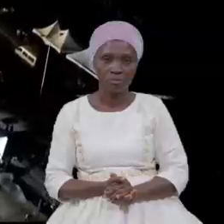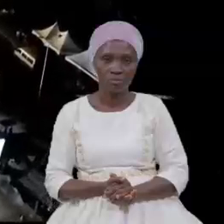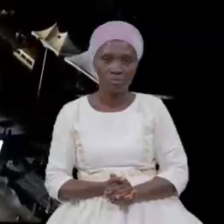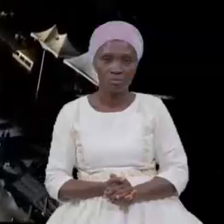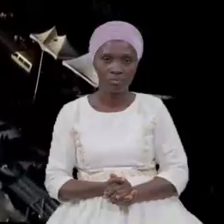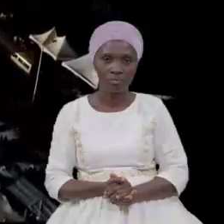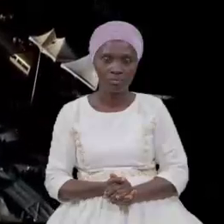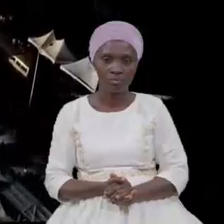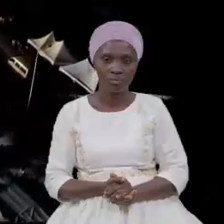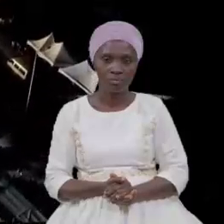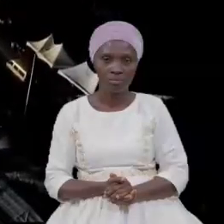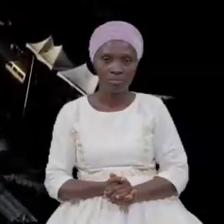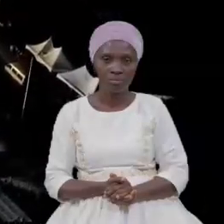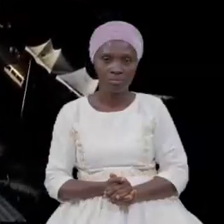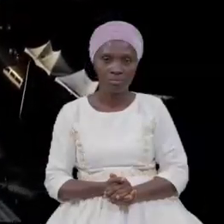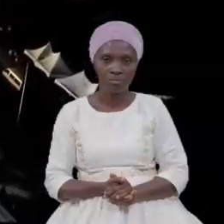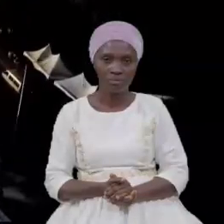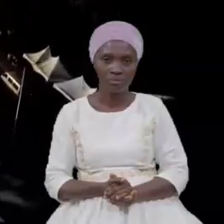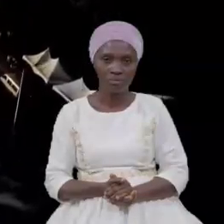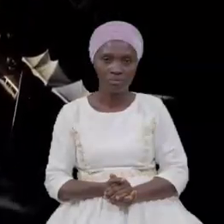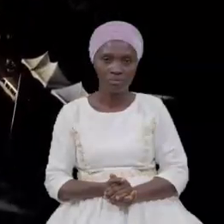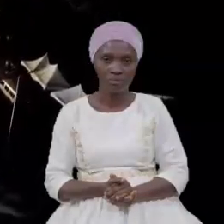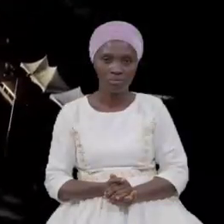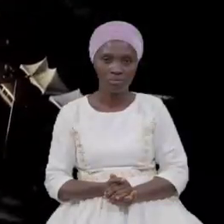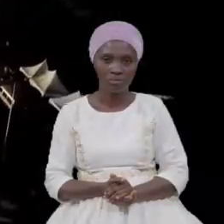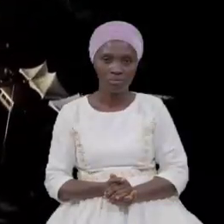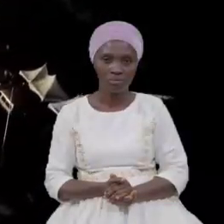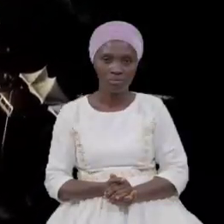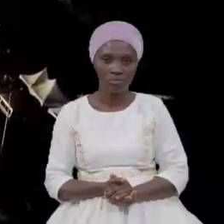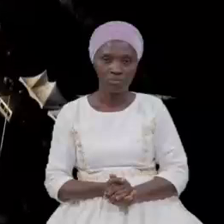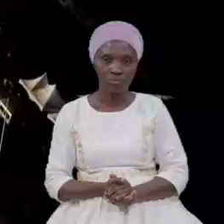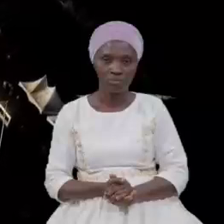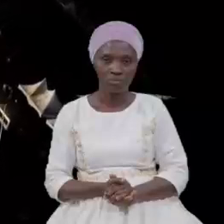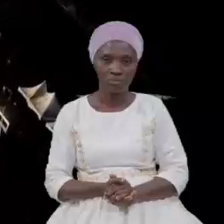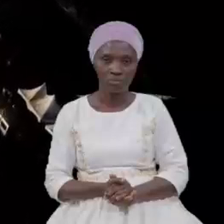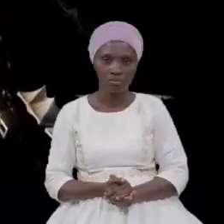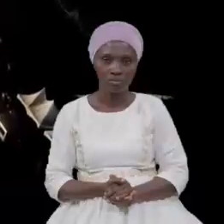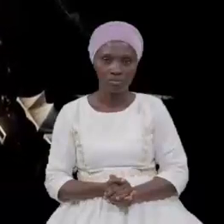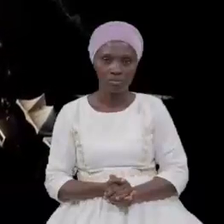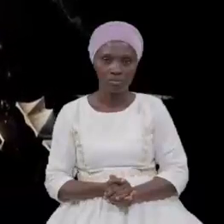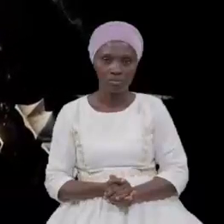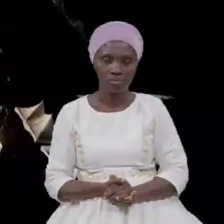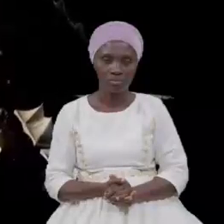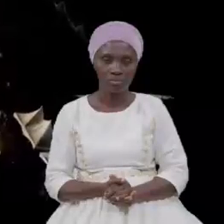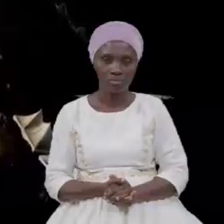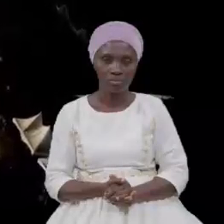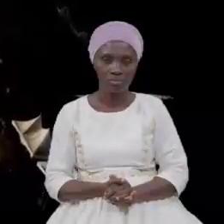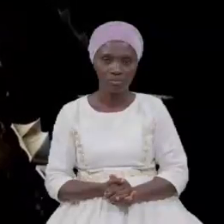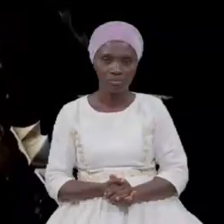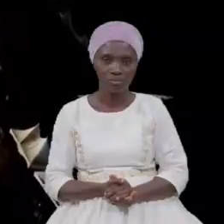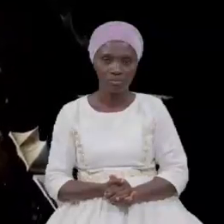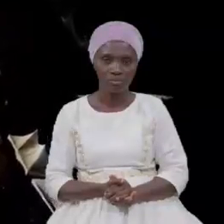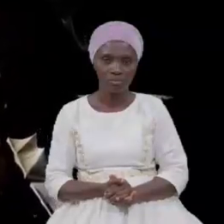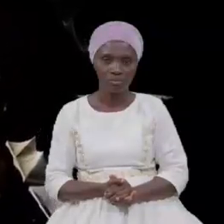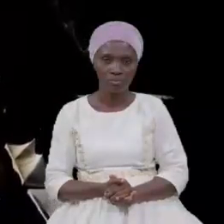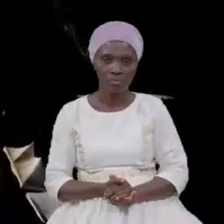If you finish from your own section, please give a helping hand to the other group. Let's ensure